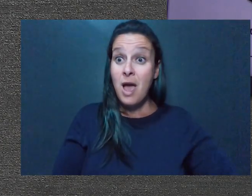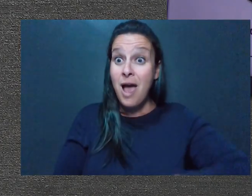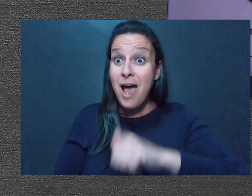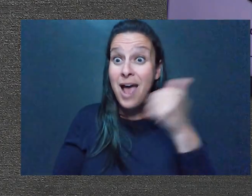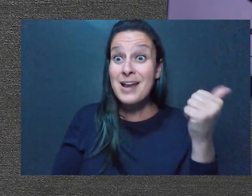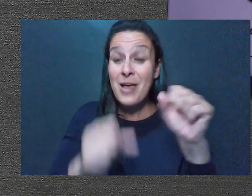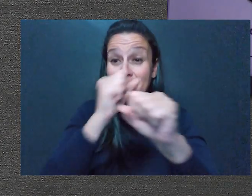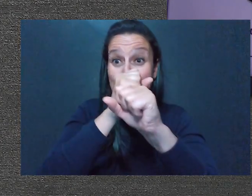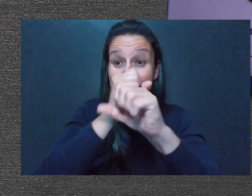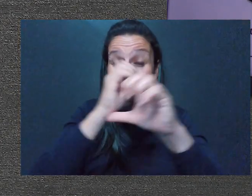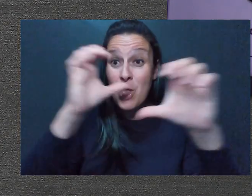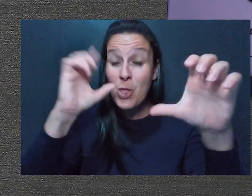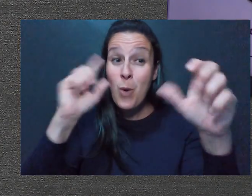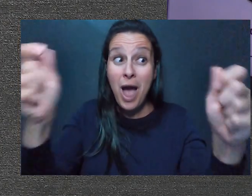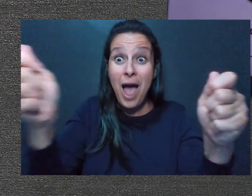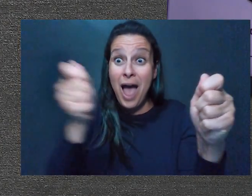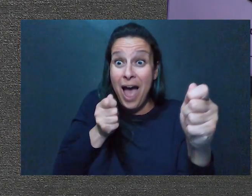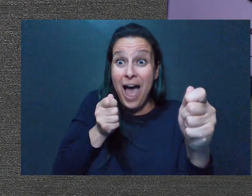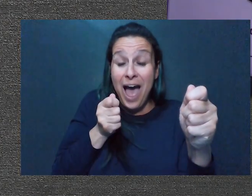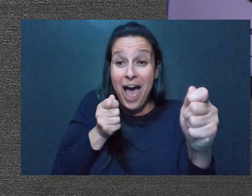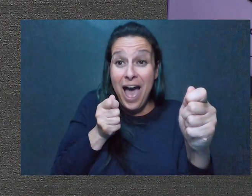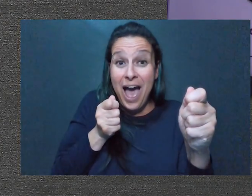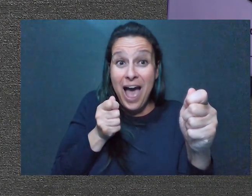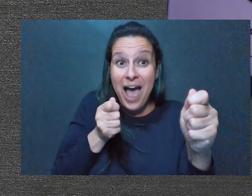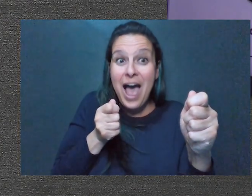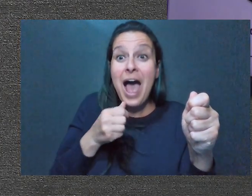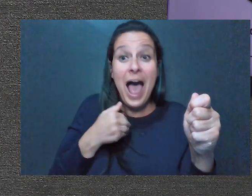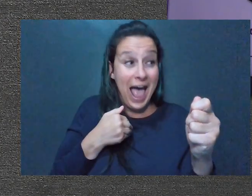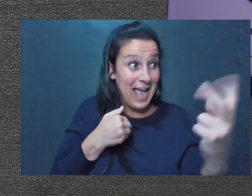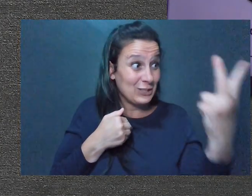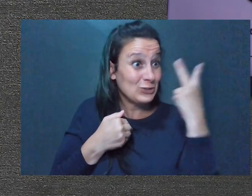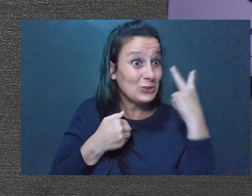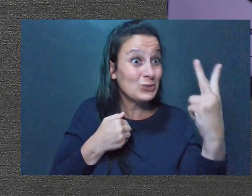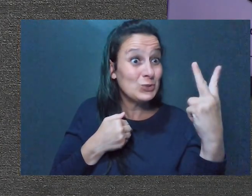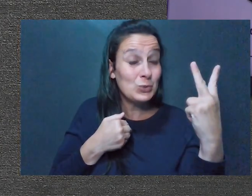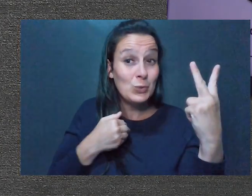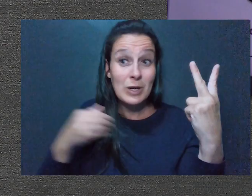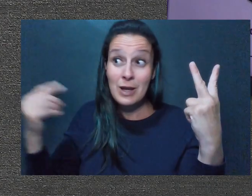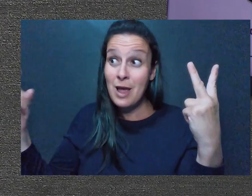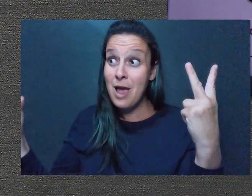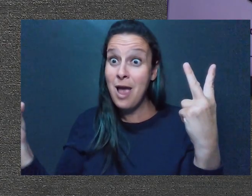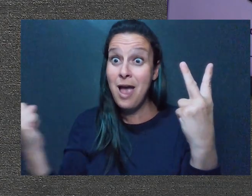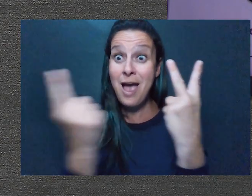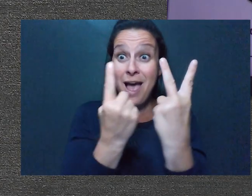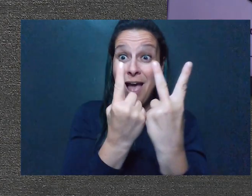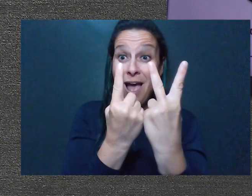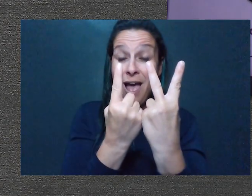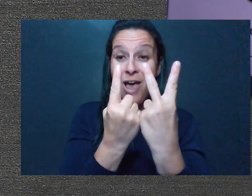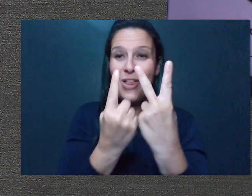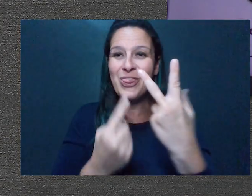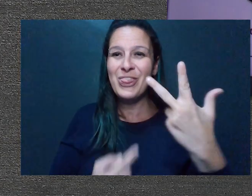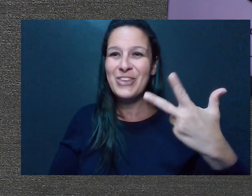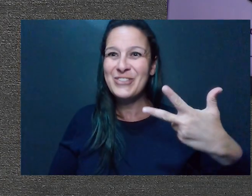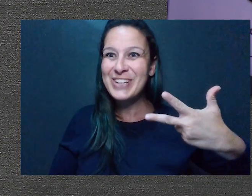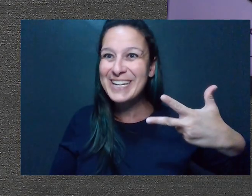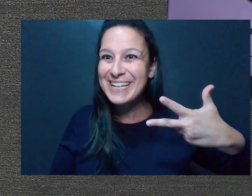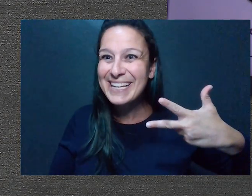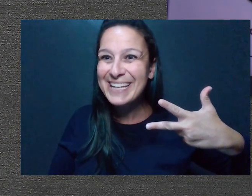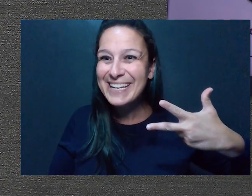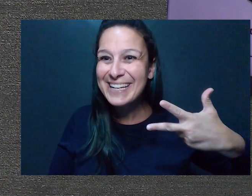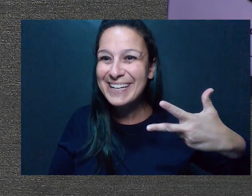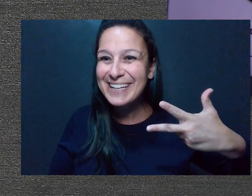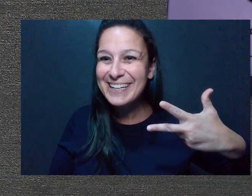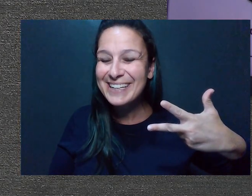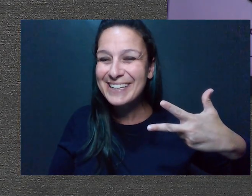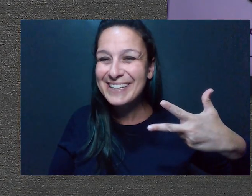Another balloon just for me. I had 2. Now I have